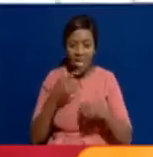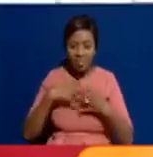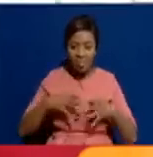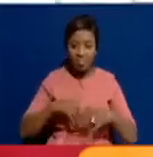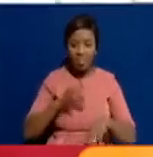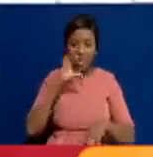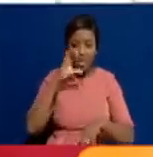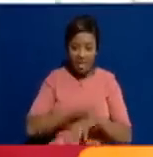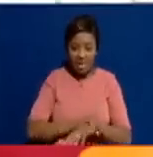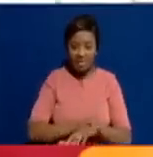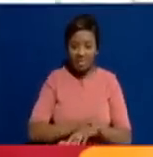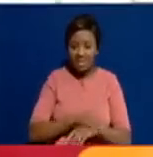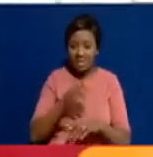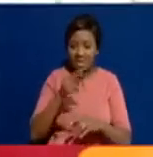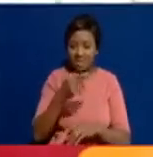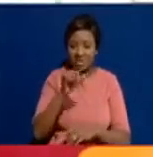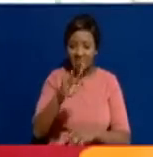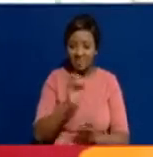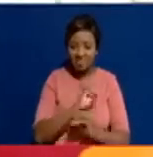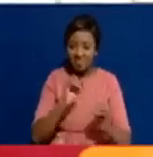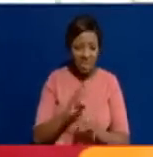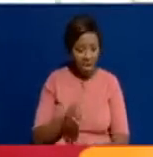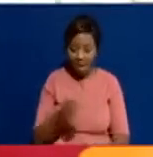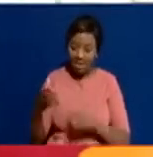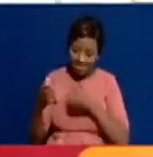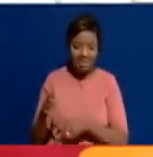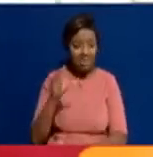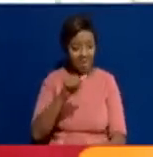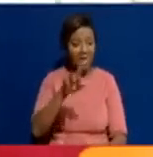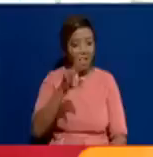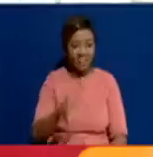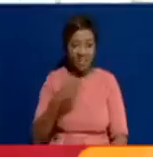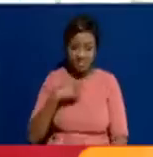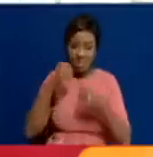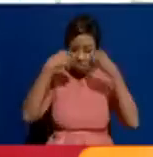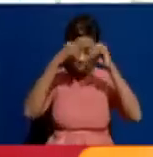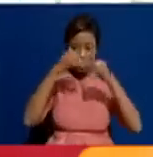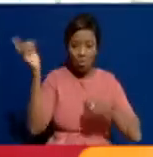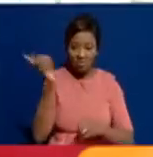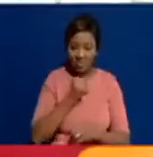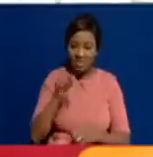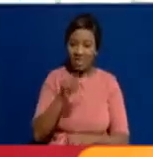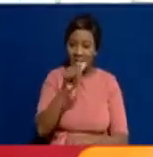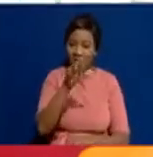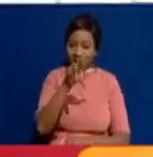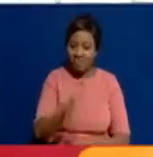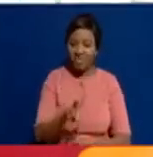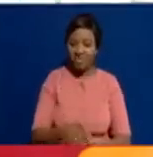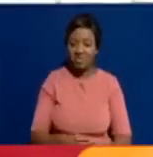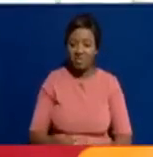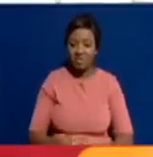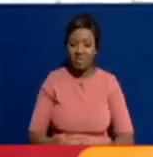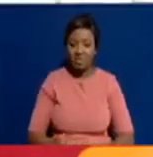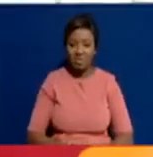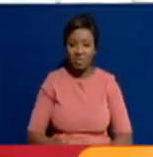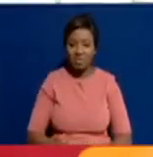when you take it daily. And my mom is like, no, this is HIV medication. I Googled it, it's HIV medication. So at that point,